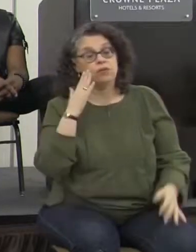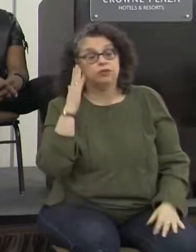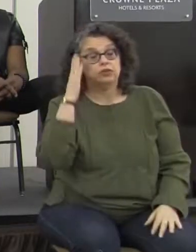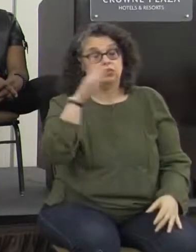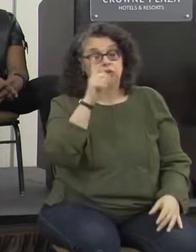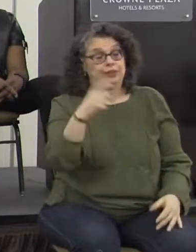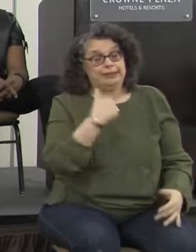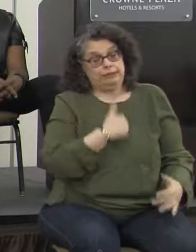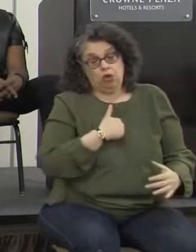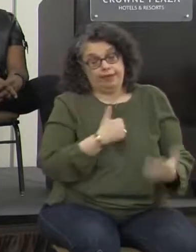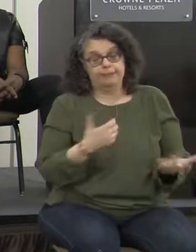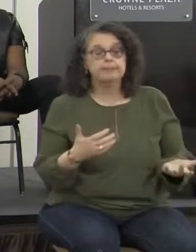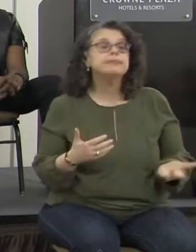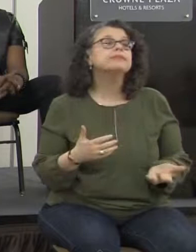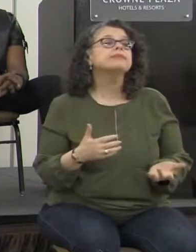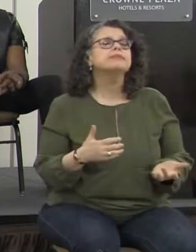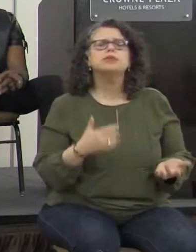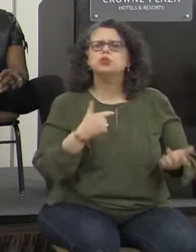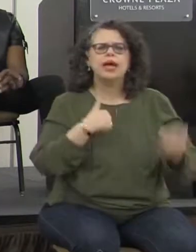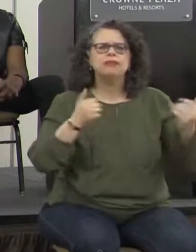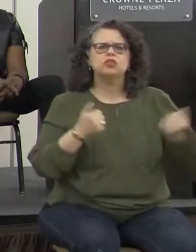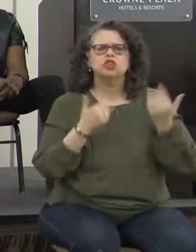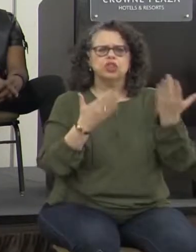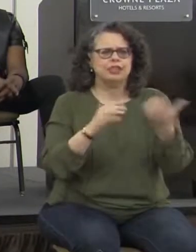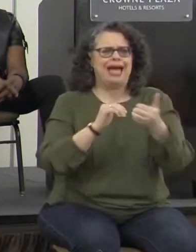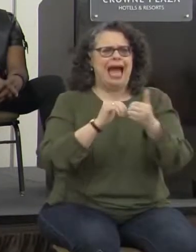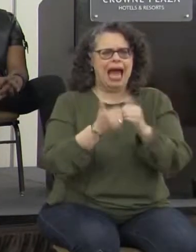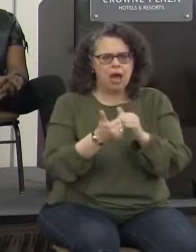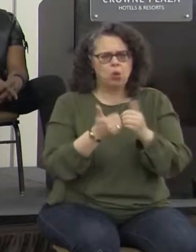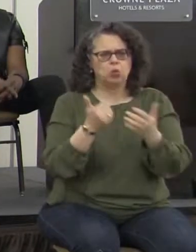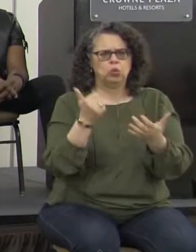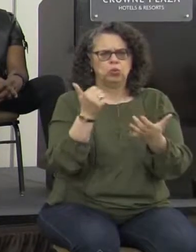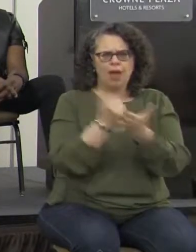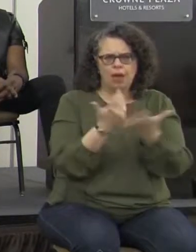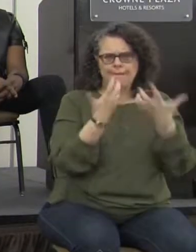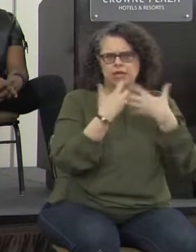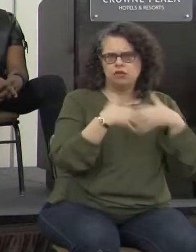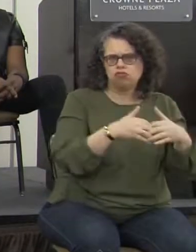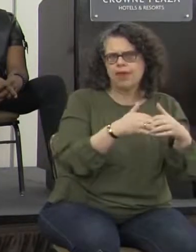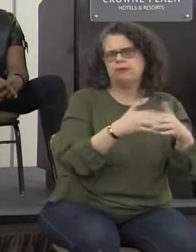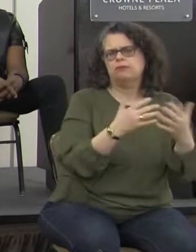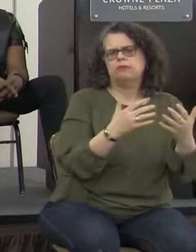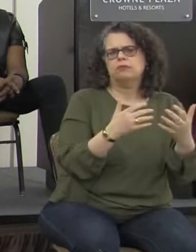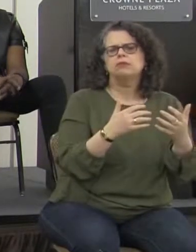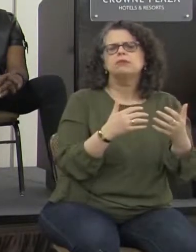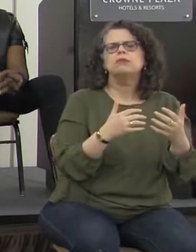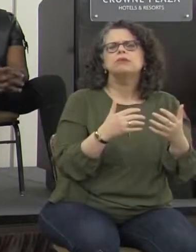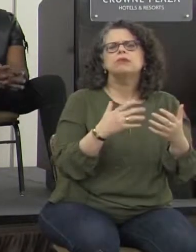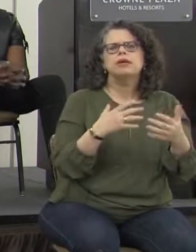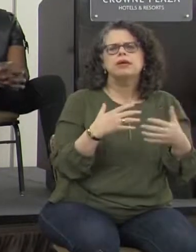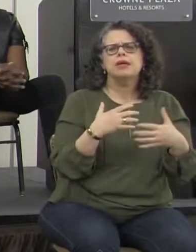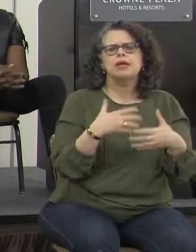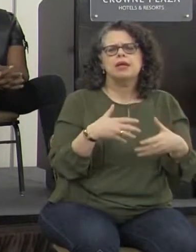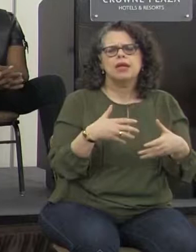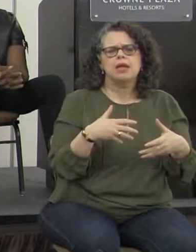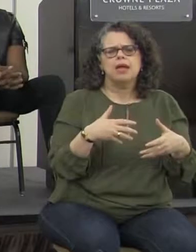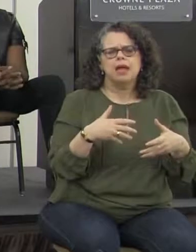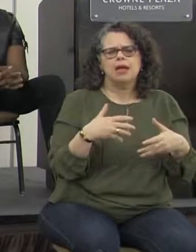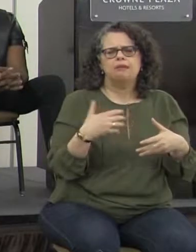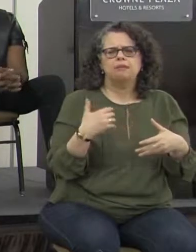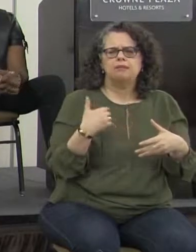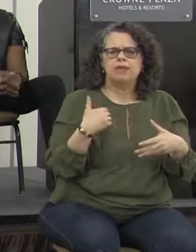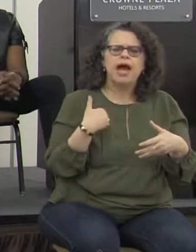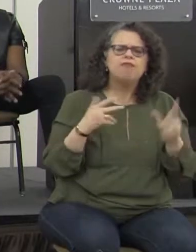I'm sorry if it is, do you have any suggestions of how to help integrate and get people involved with groups in the